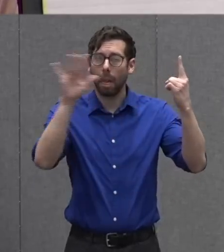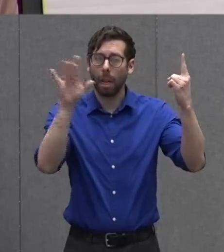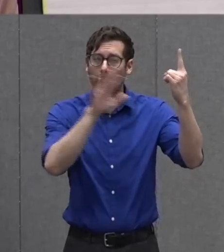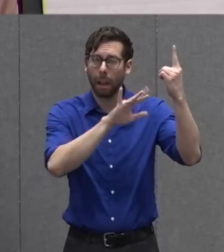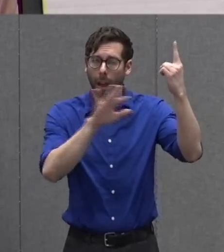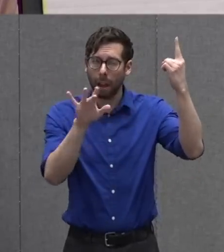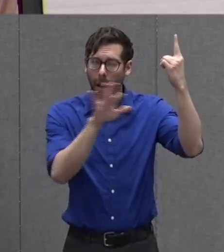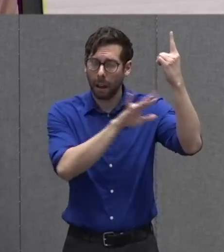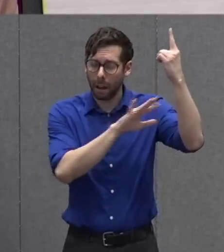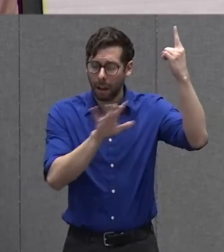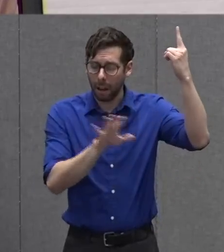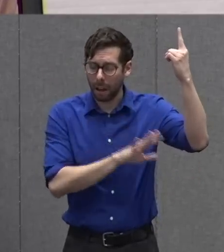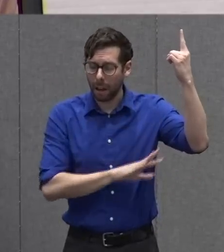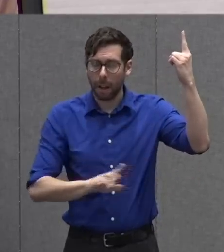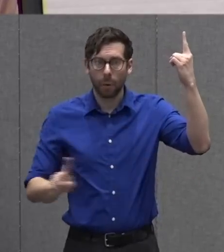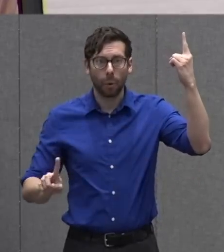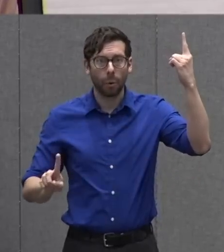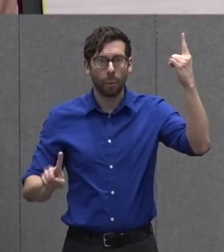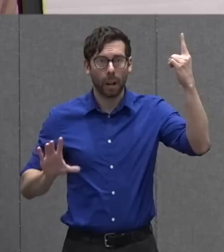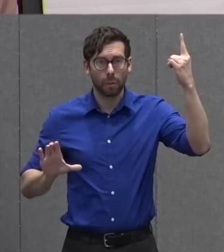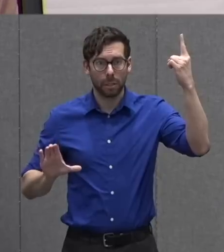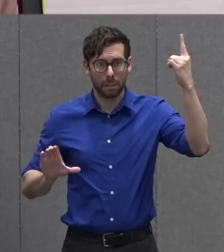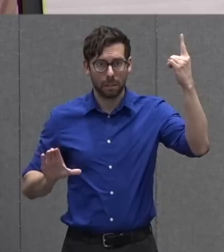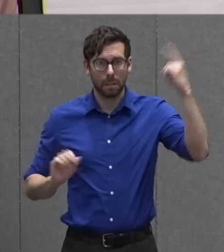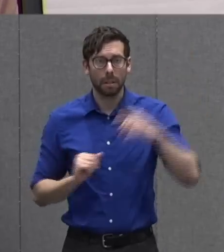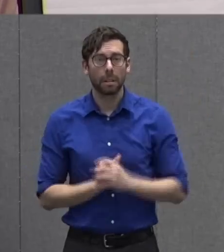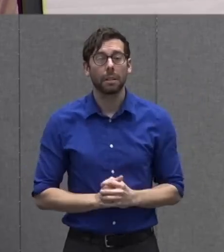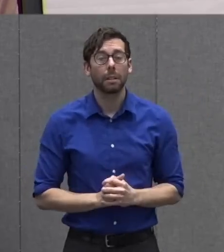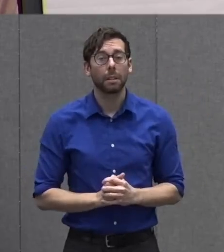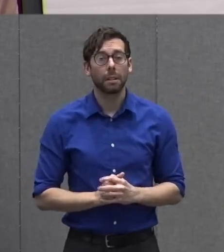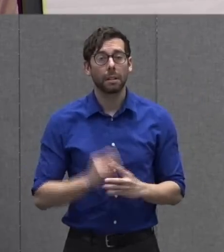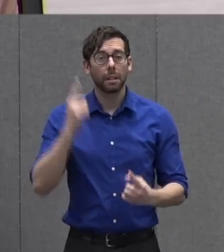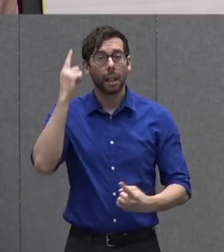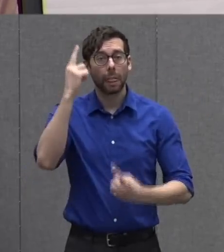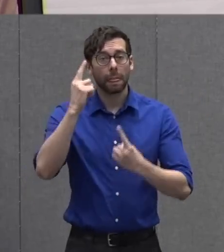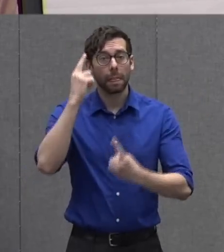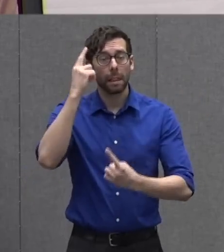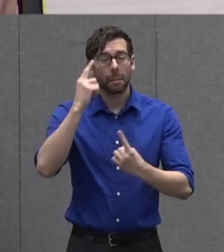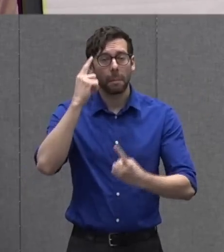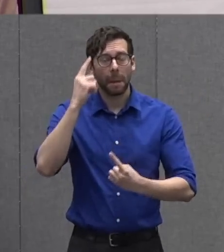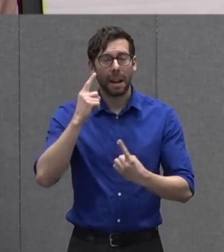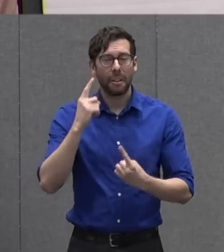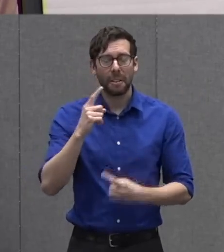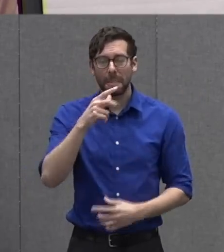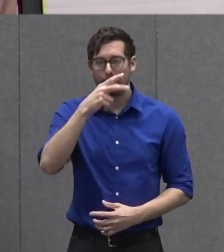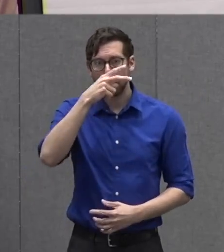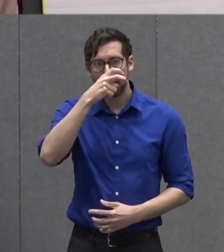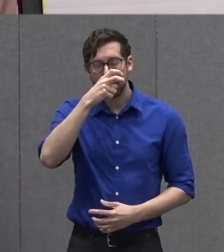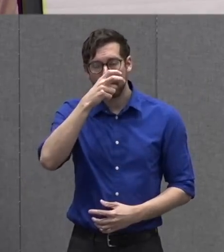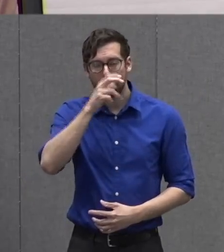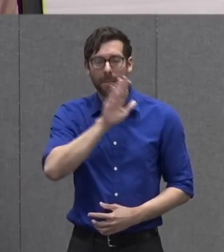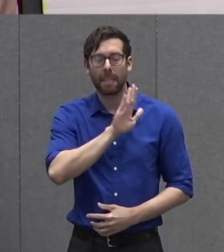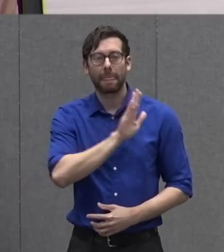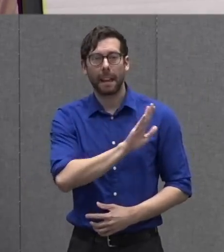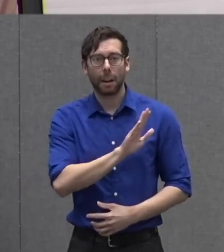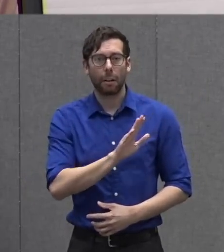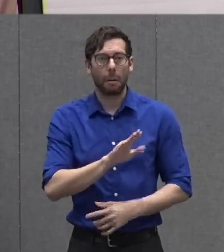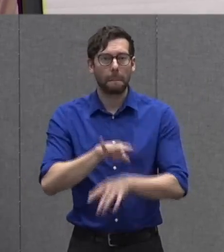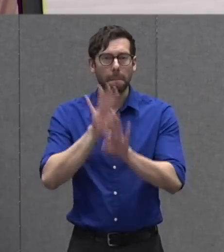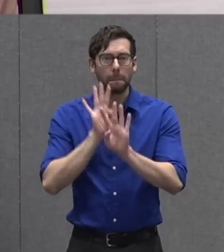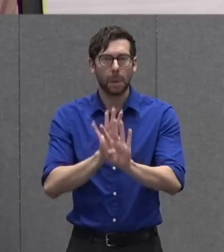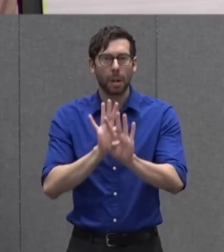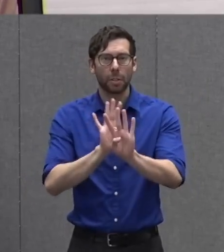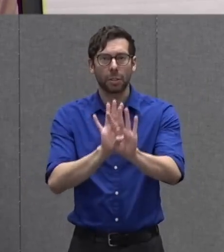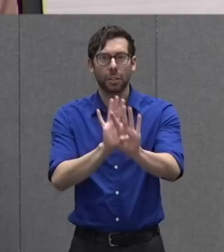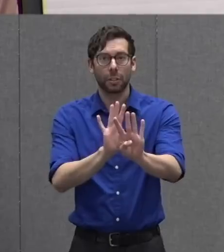100. So we were going to think today about how the ants went marching. First, they were marching one by one.